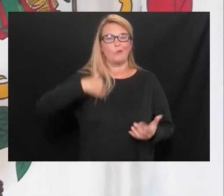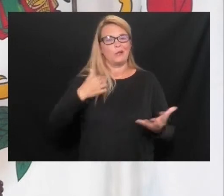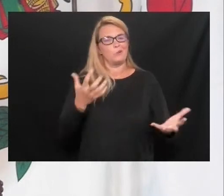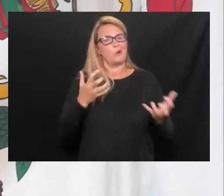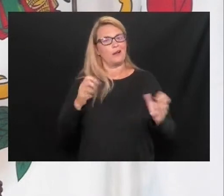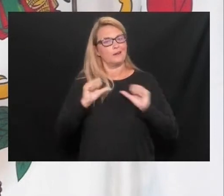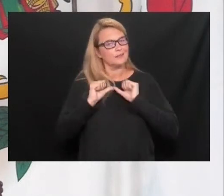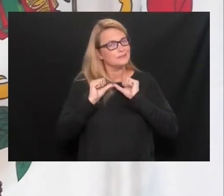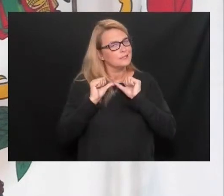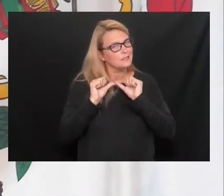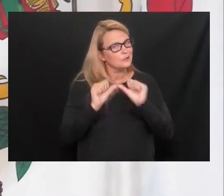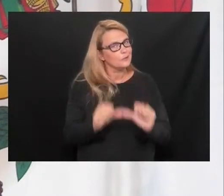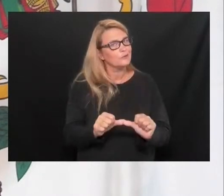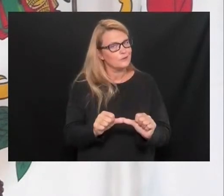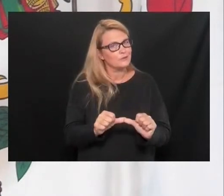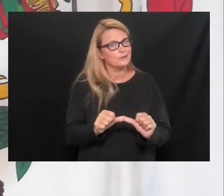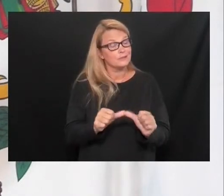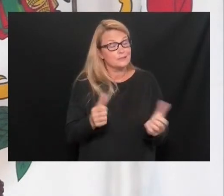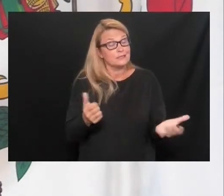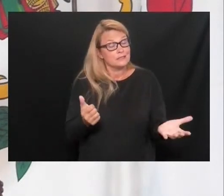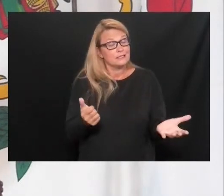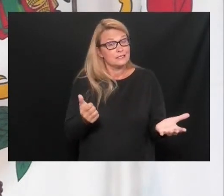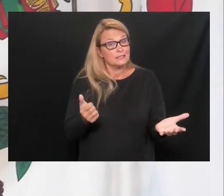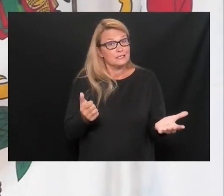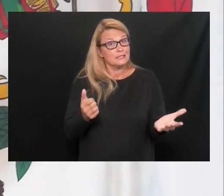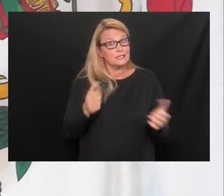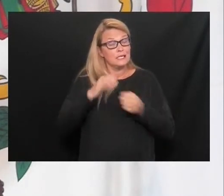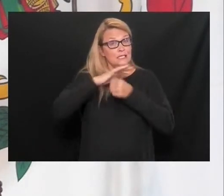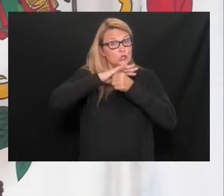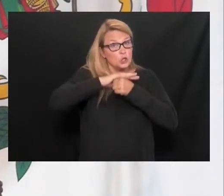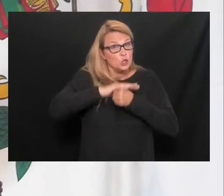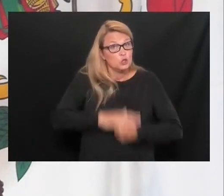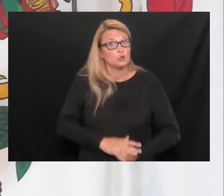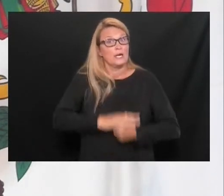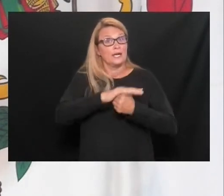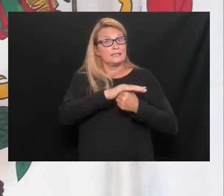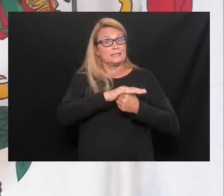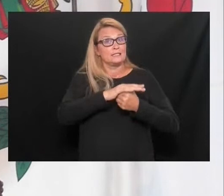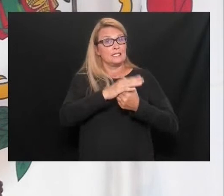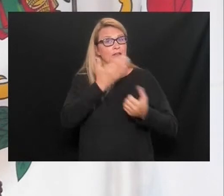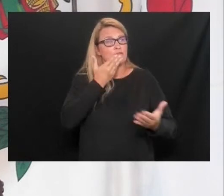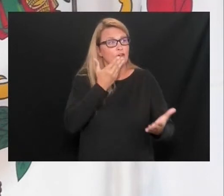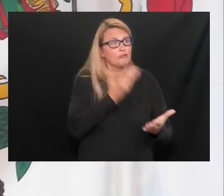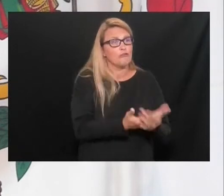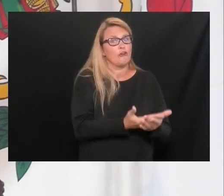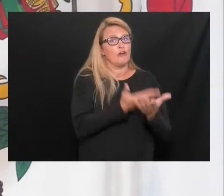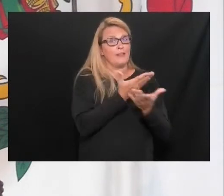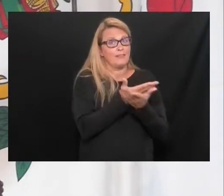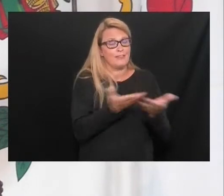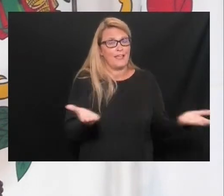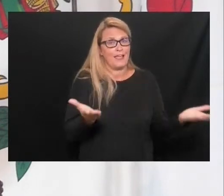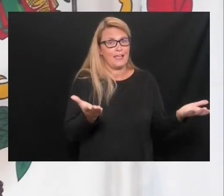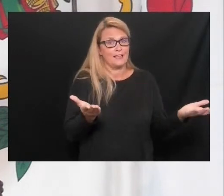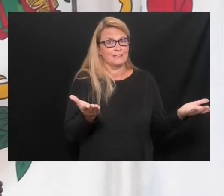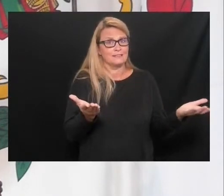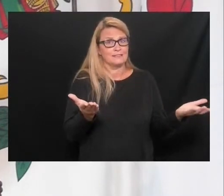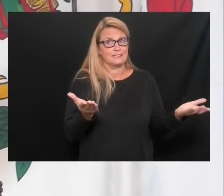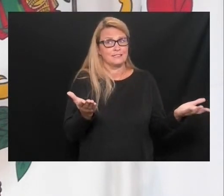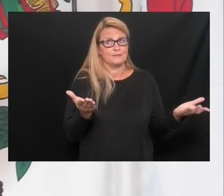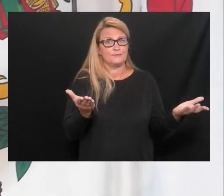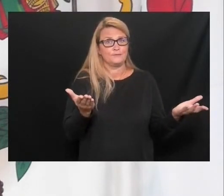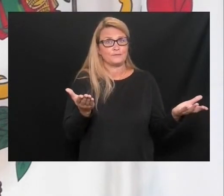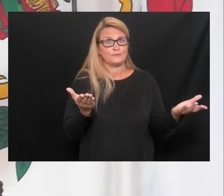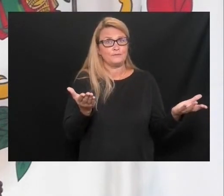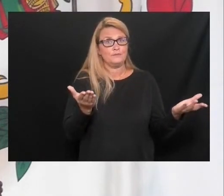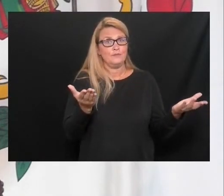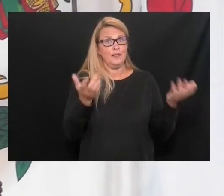just, I think, stress all of the goodness and all of the repercussions